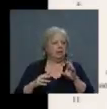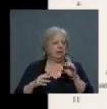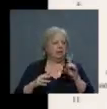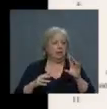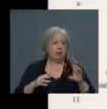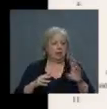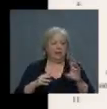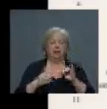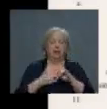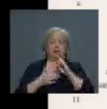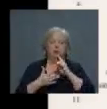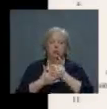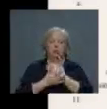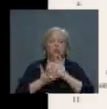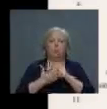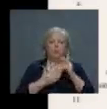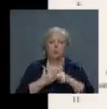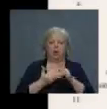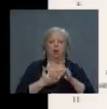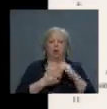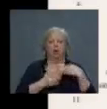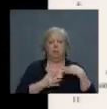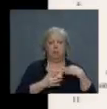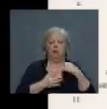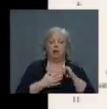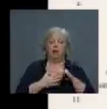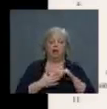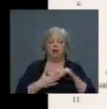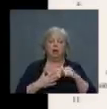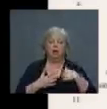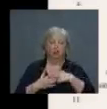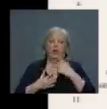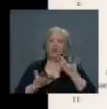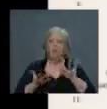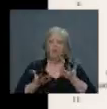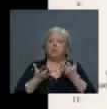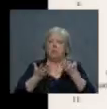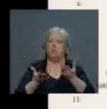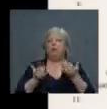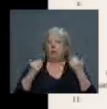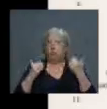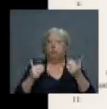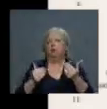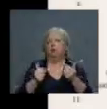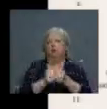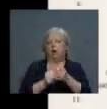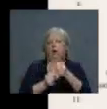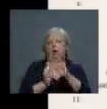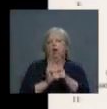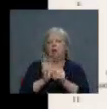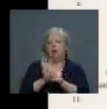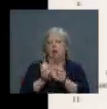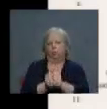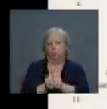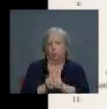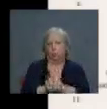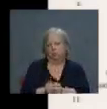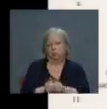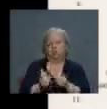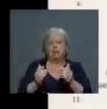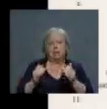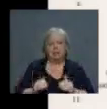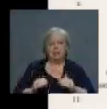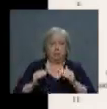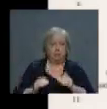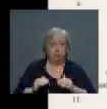programs that applied that have been suggested that we move forward into a contract with. If you go down a little